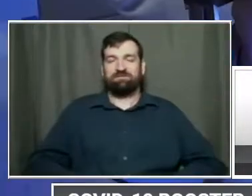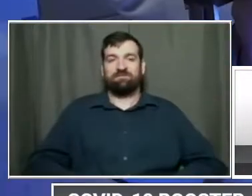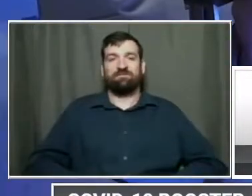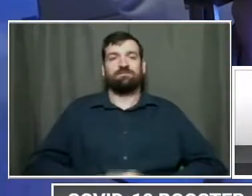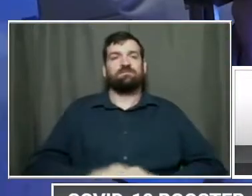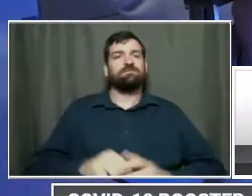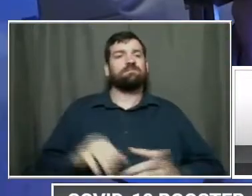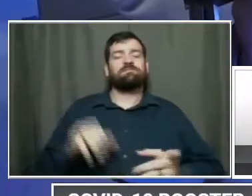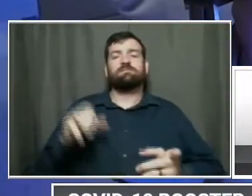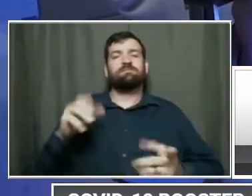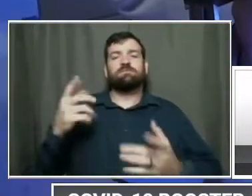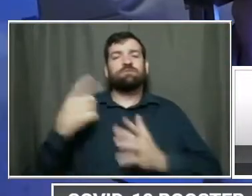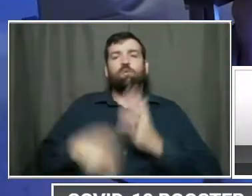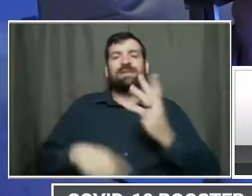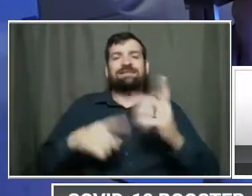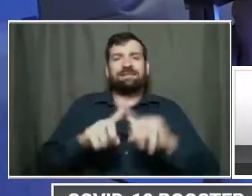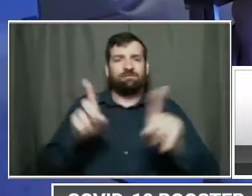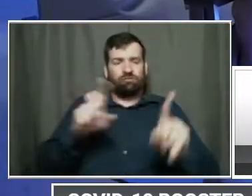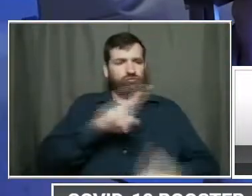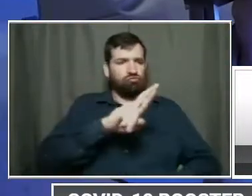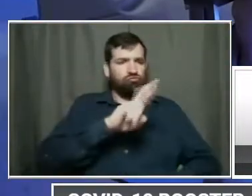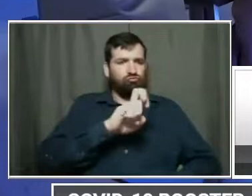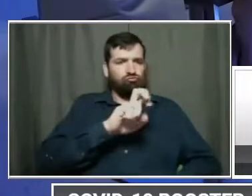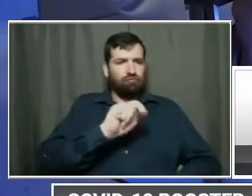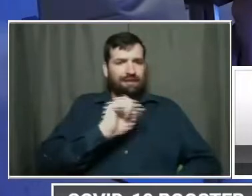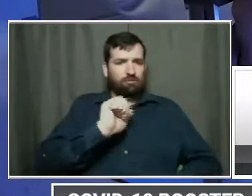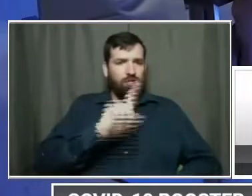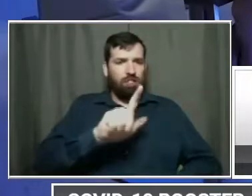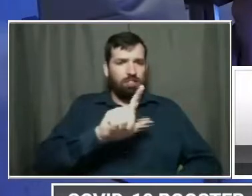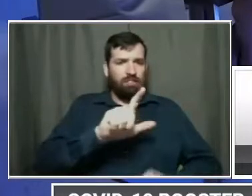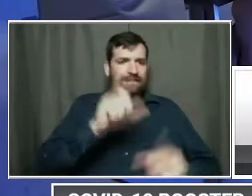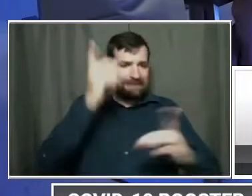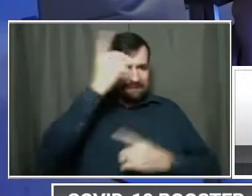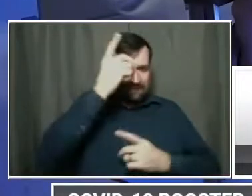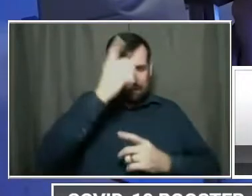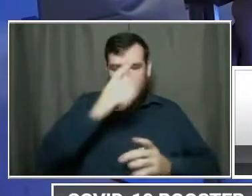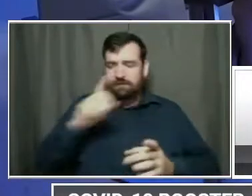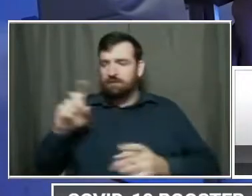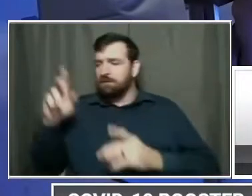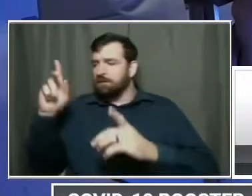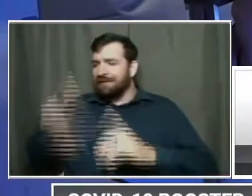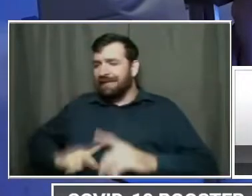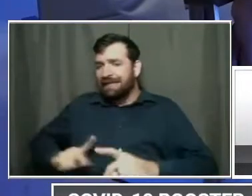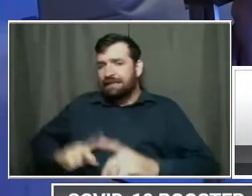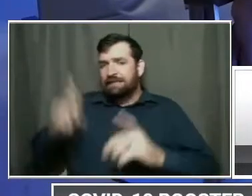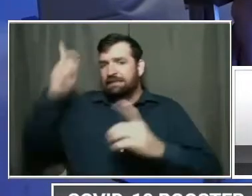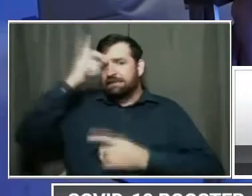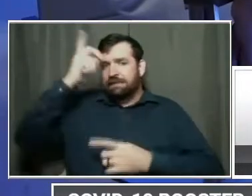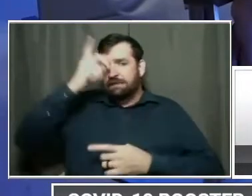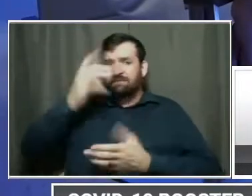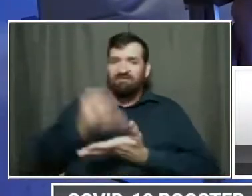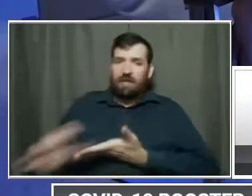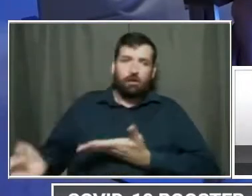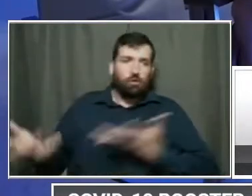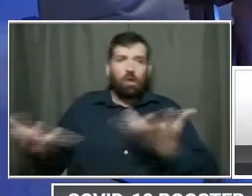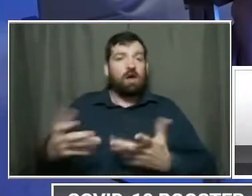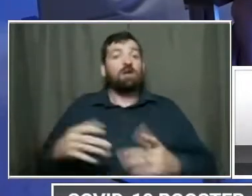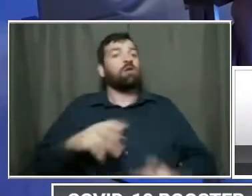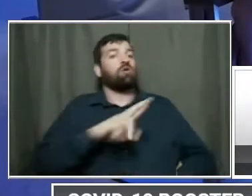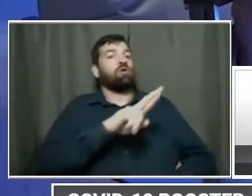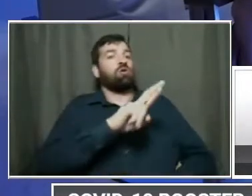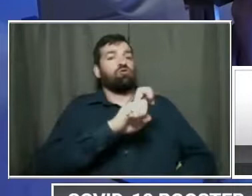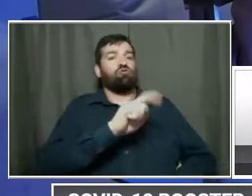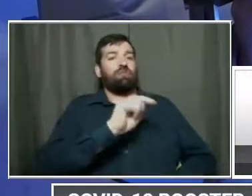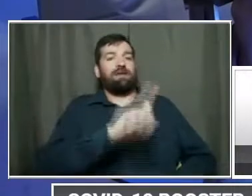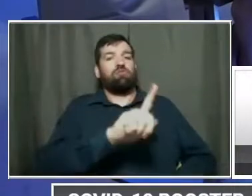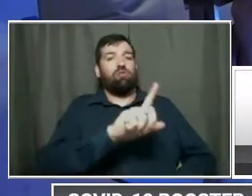the difference? We said renal disease, we say kidney disease, failure. What is that and who's at risk of it? So renal disease and kidney disease are the same